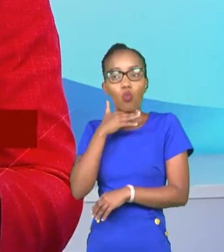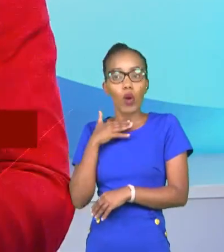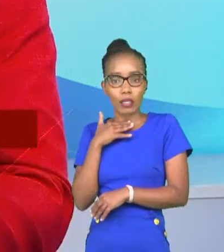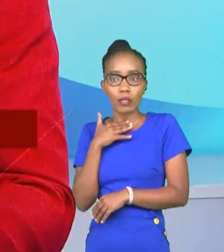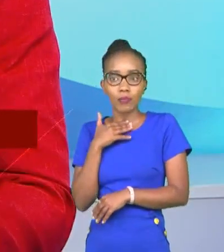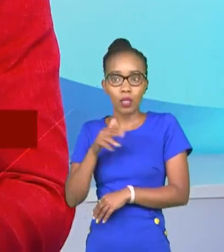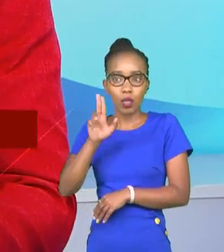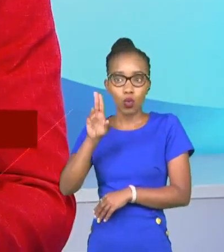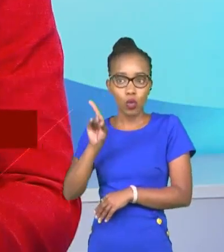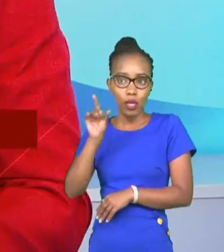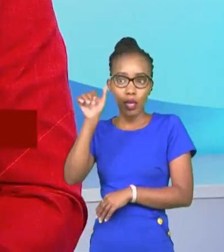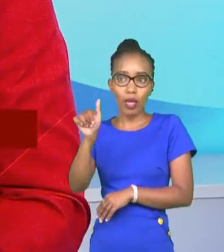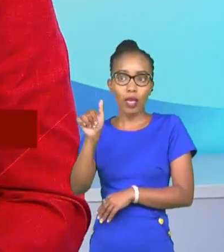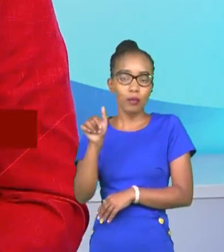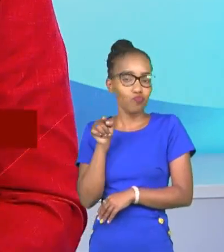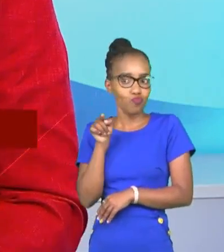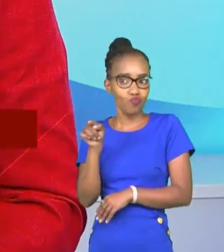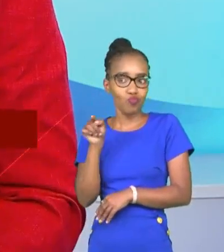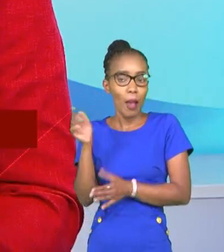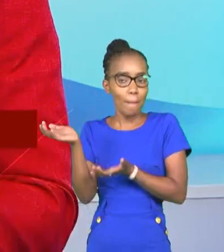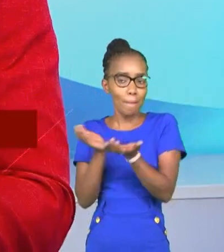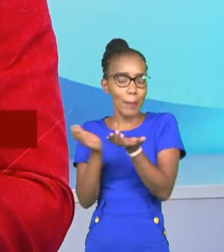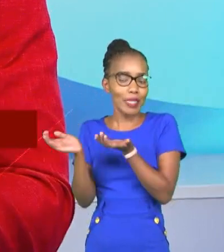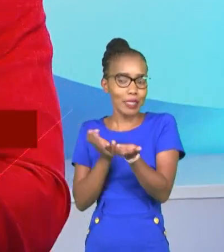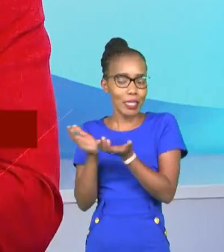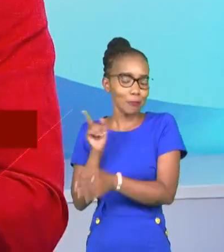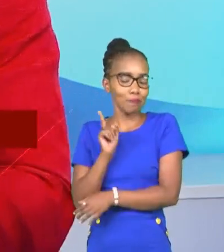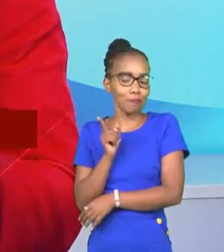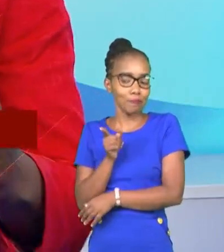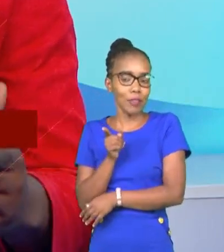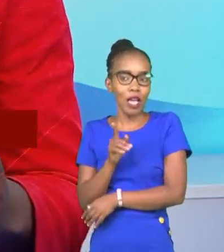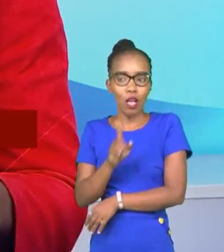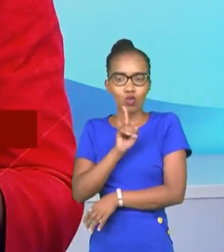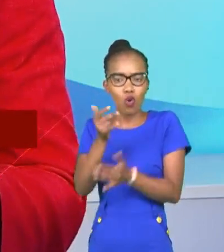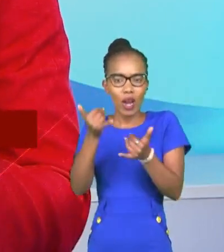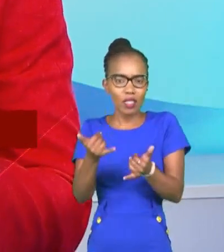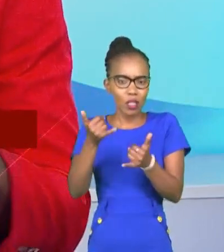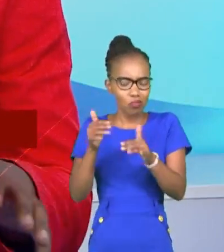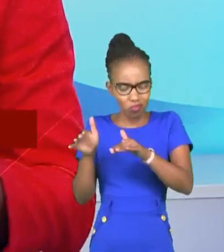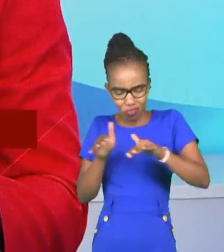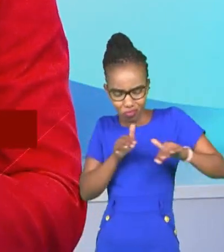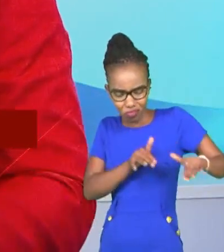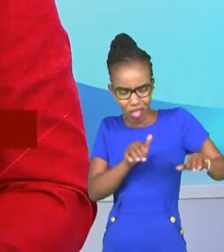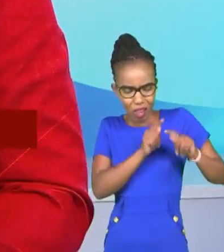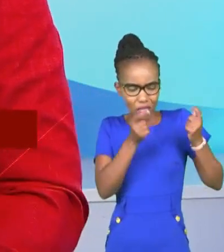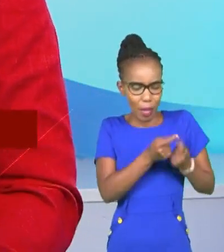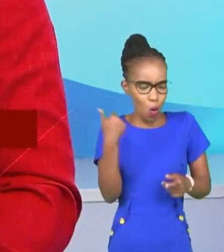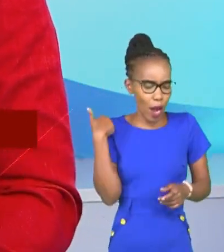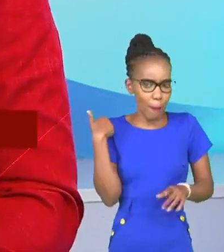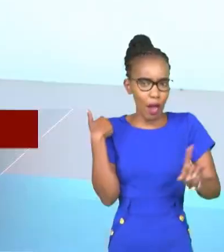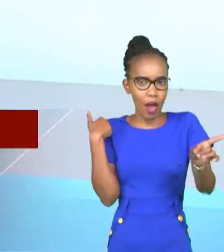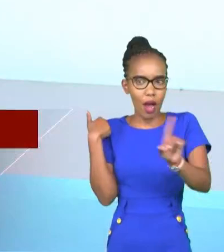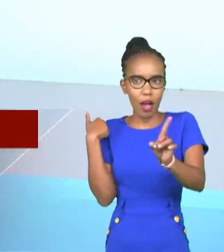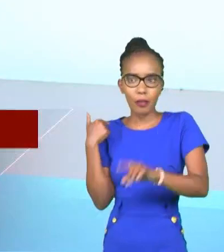luckily, UDA is in that kind of business. So I think we need to move away from the tribal numbers.